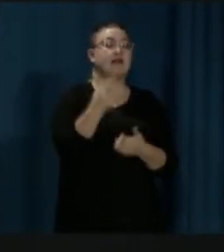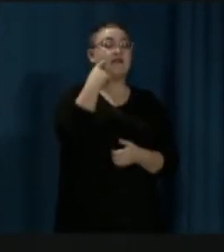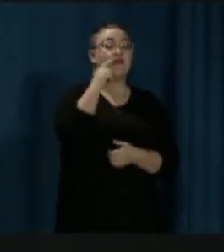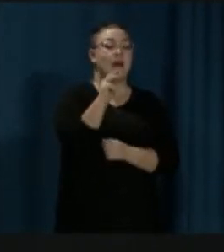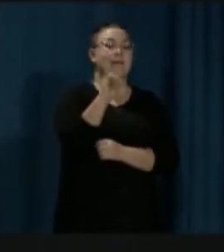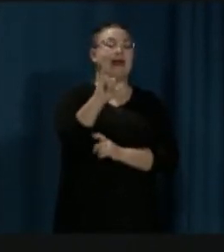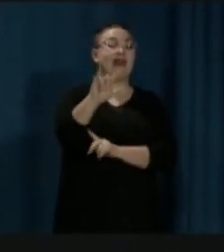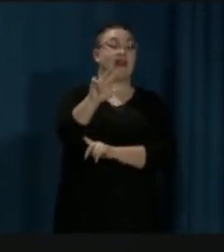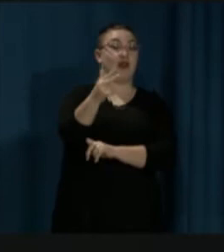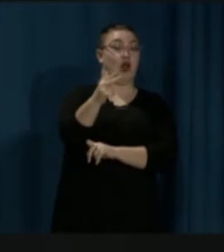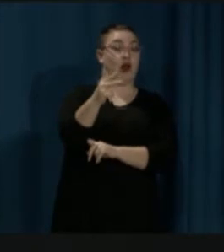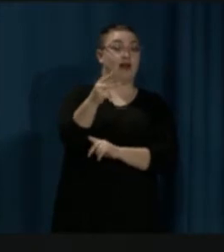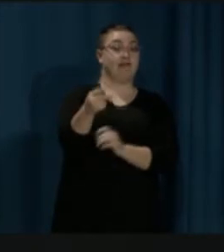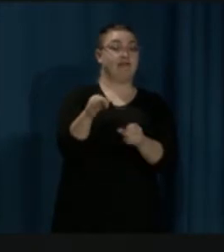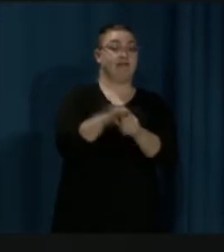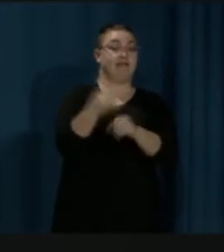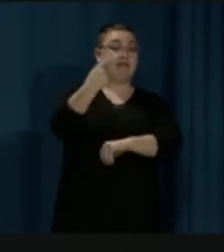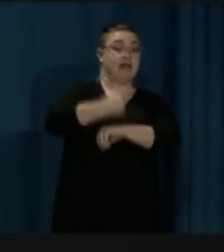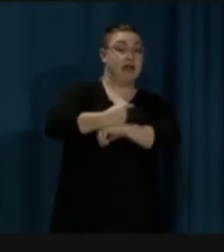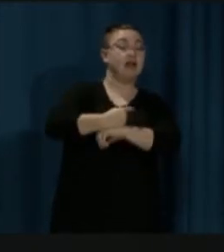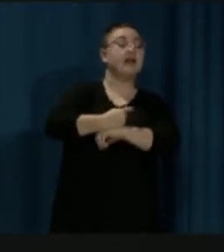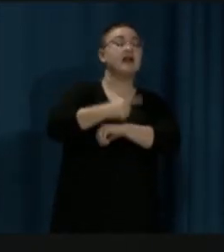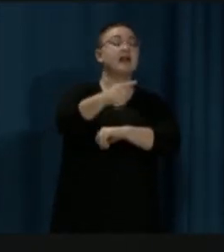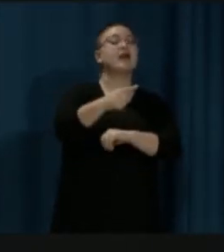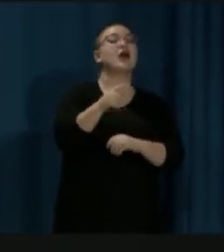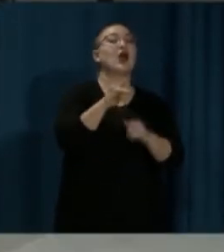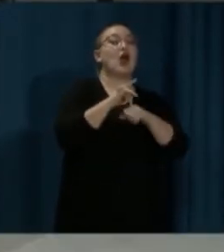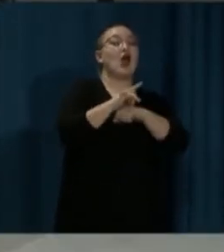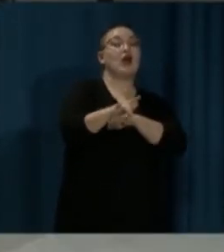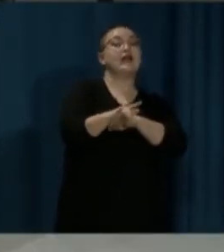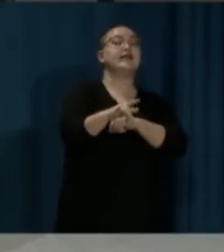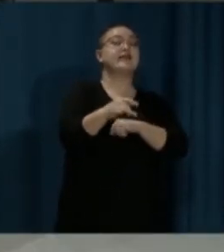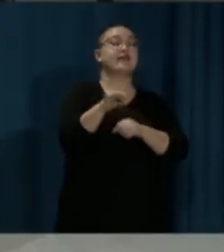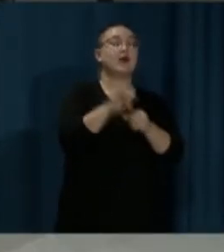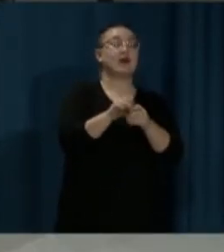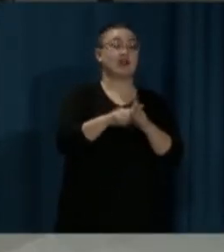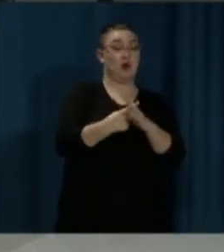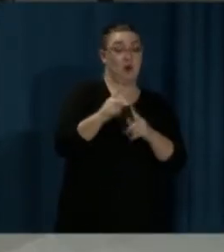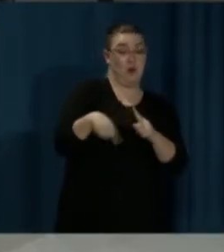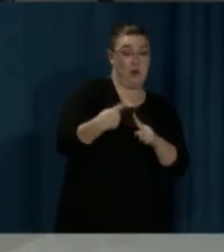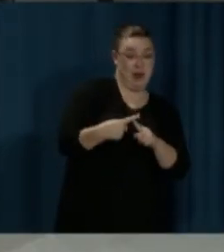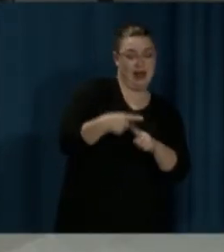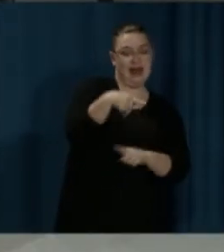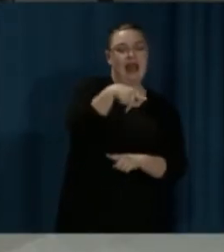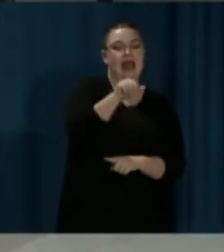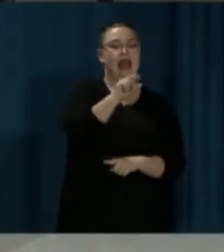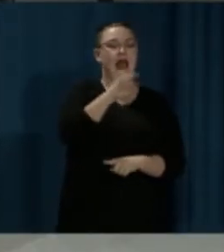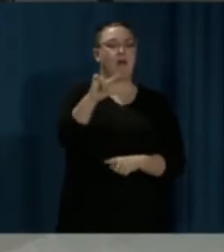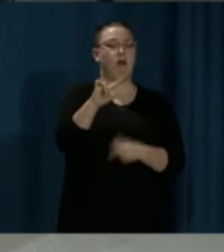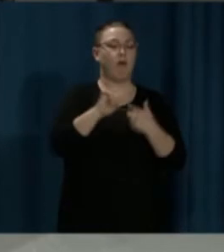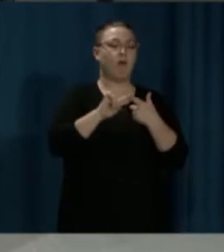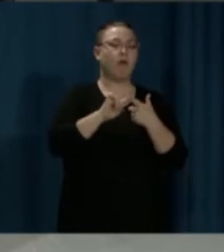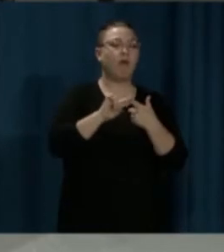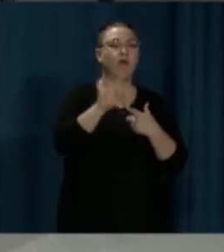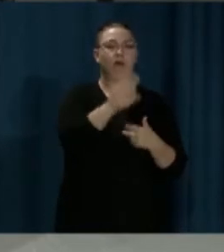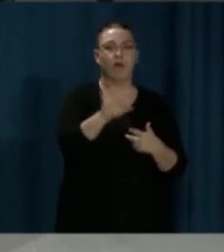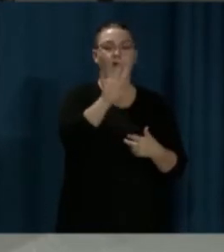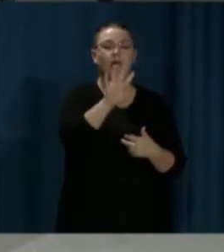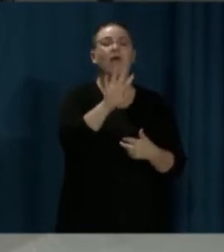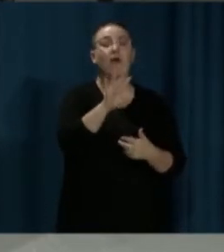primary would start in early April in just a couple of weeks. And in the state of Ohio, each